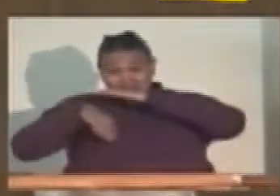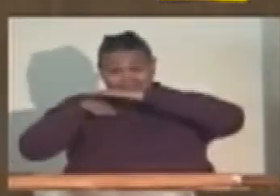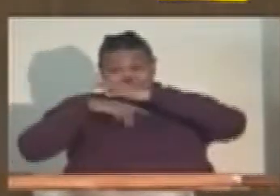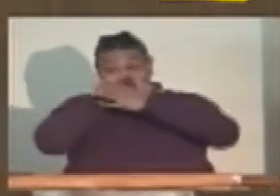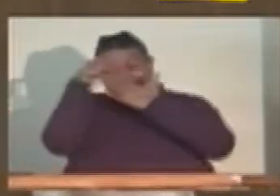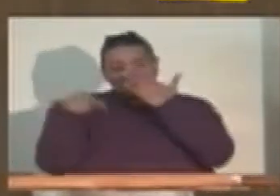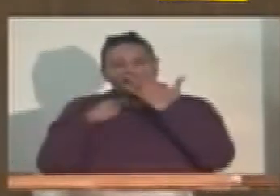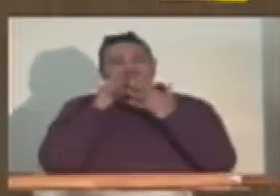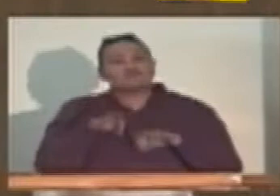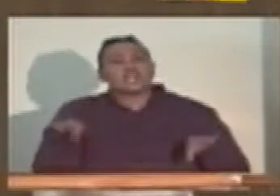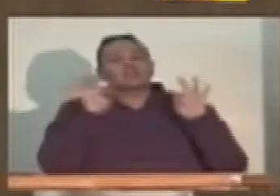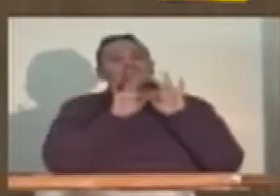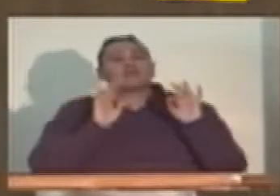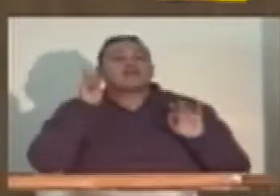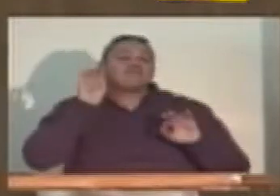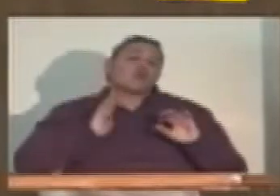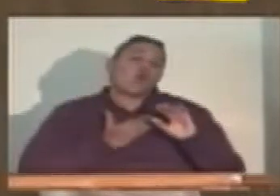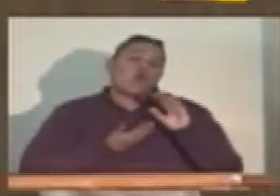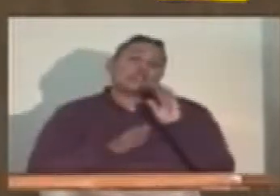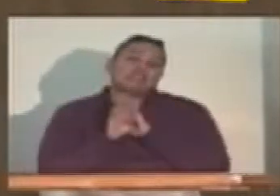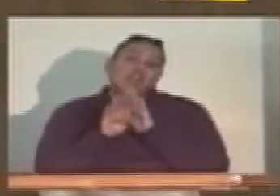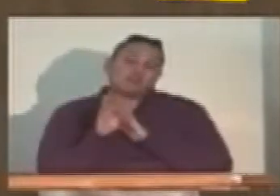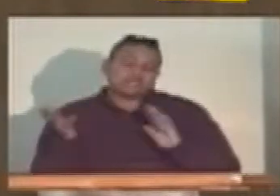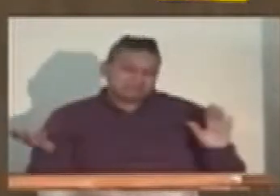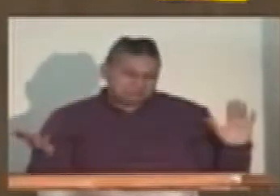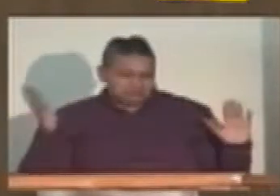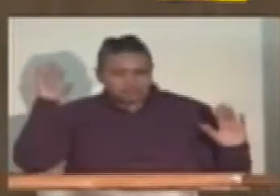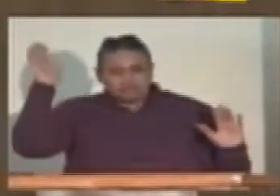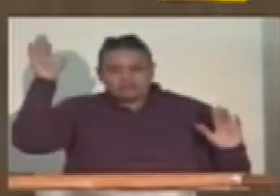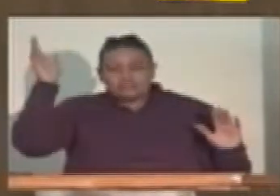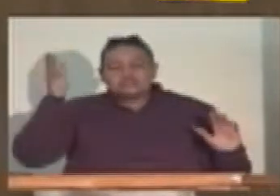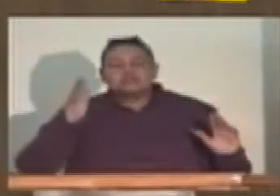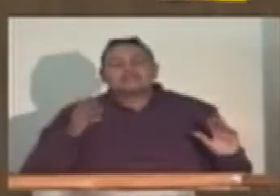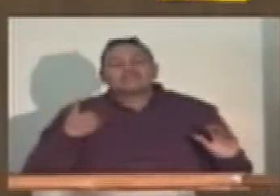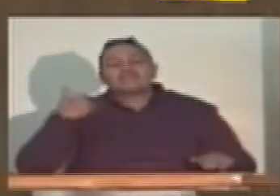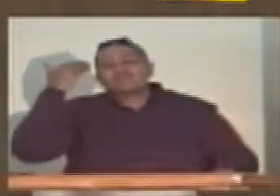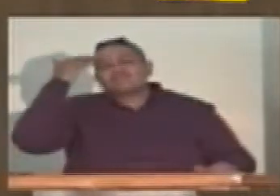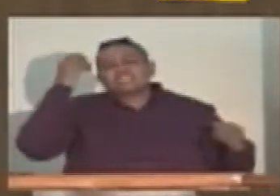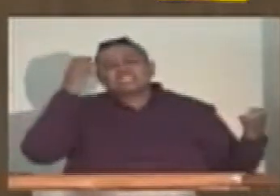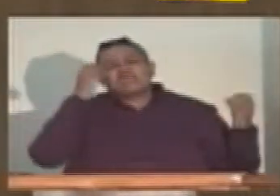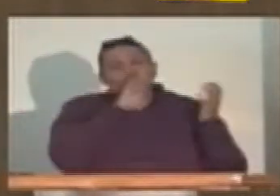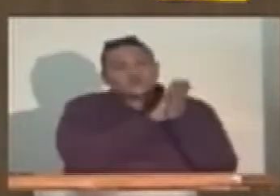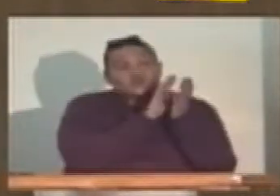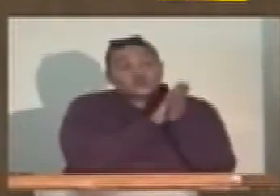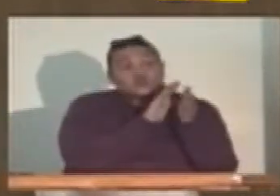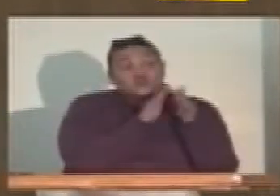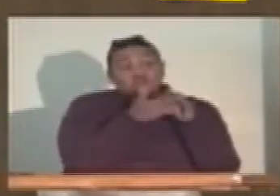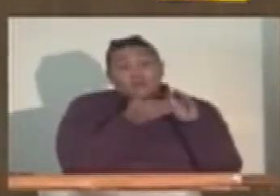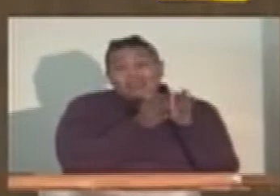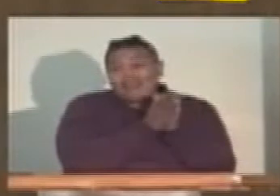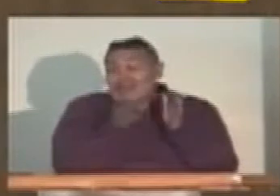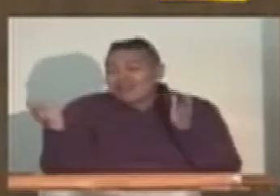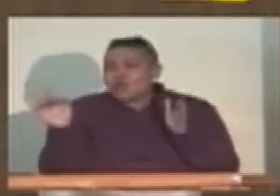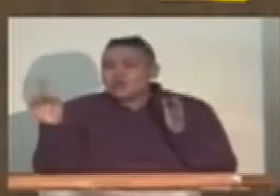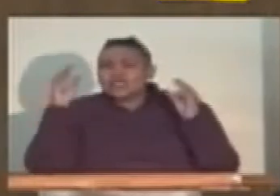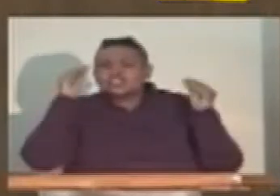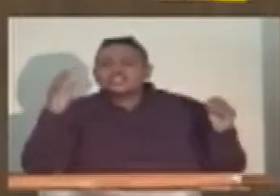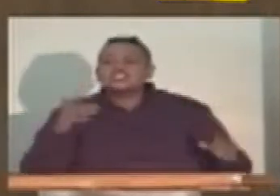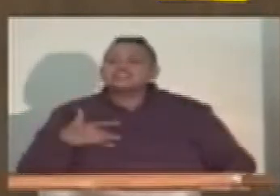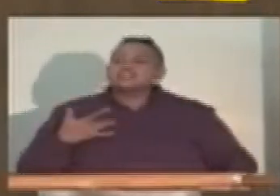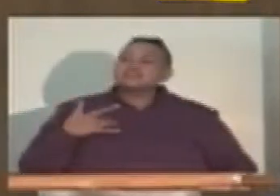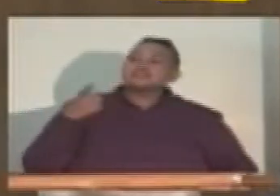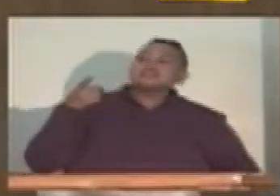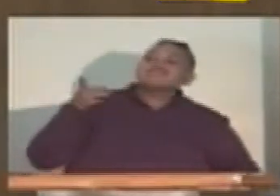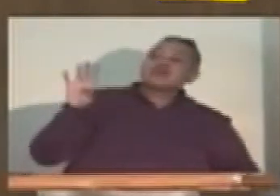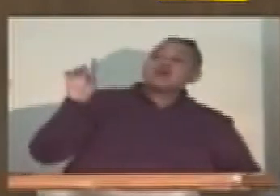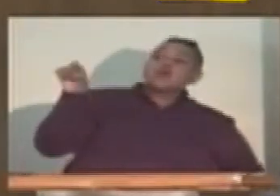is critical to our development. Mr. Speaker, I know of several schools across the country where teachers fear going to school on a